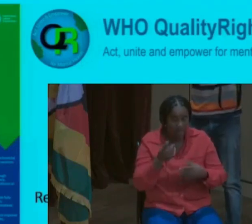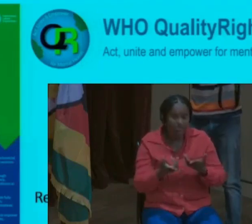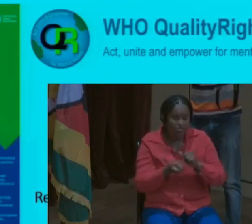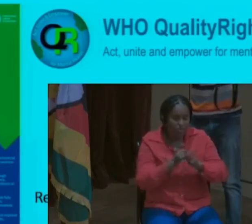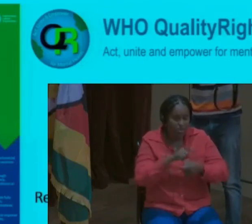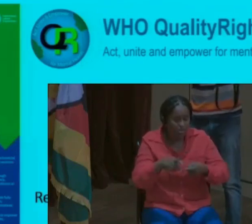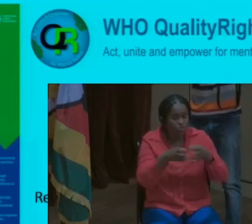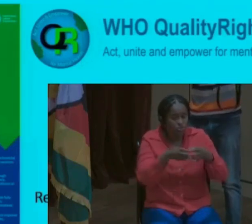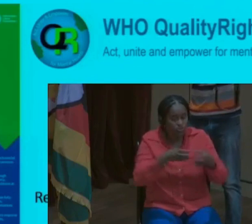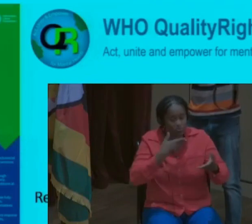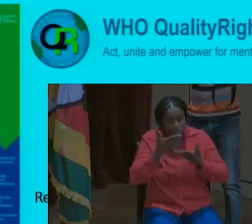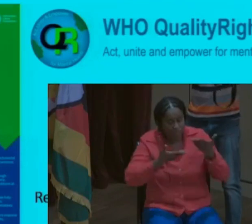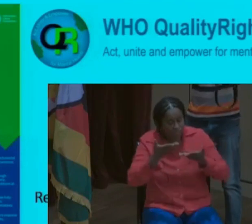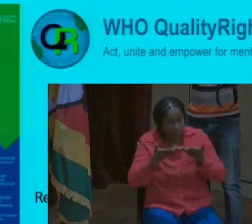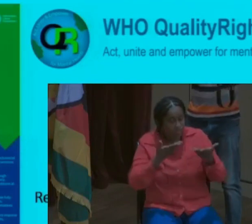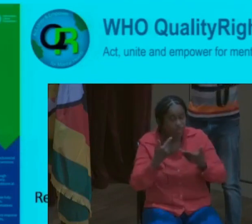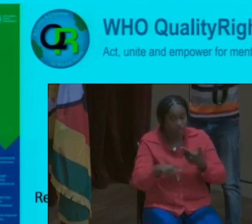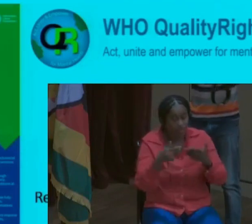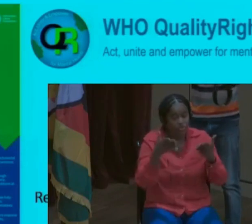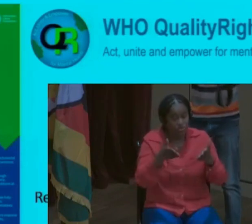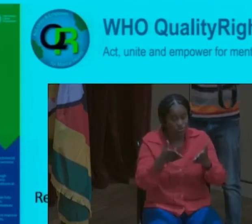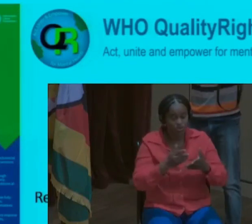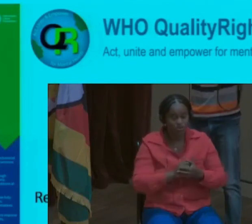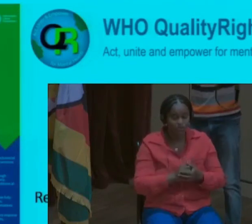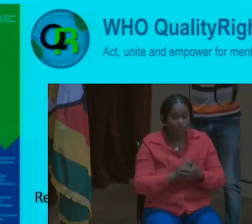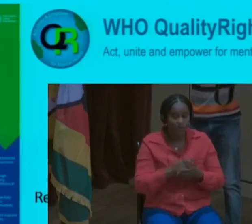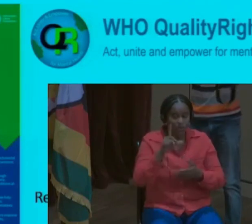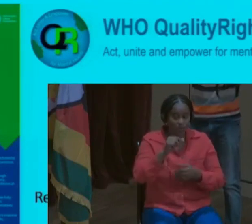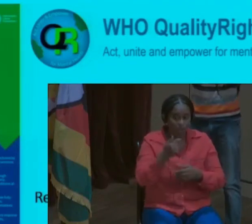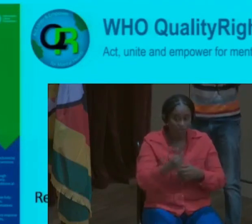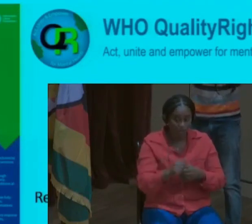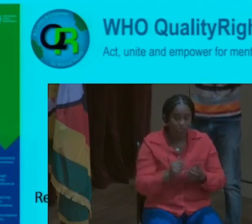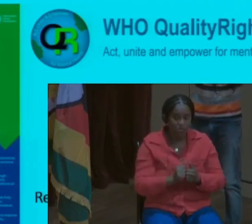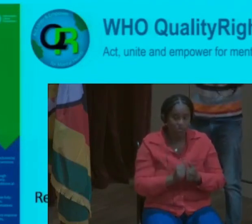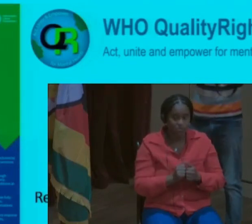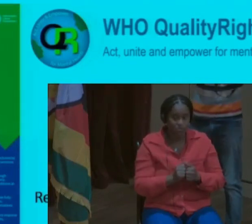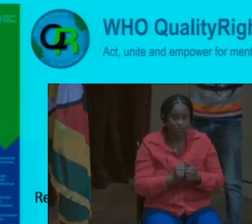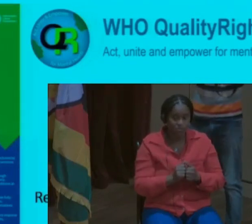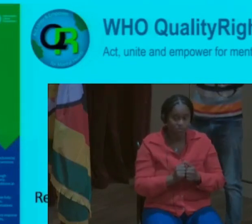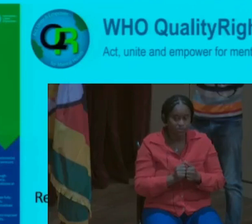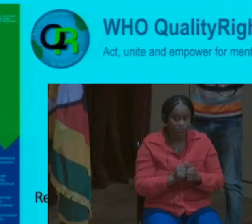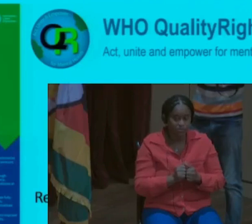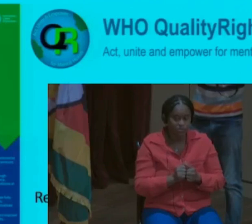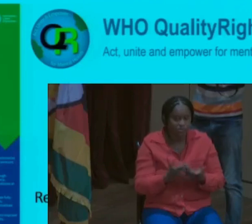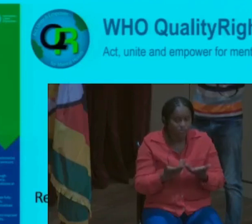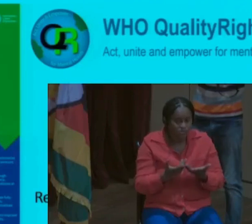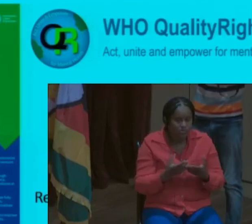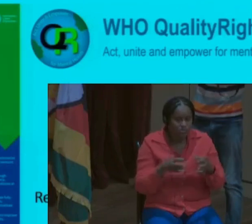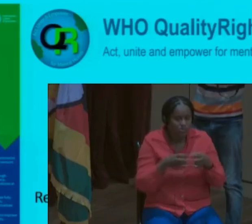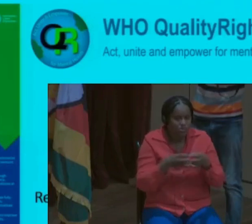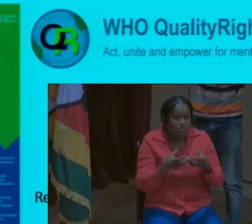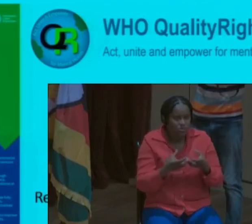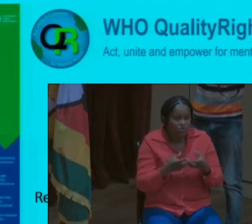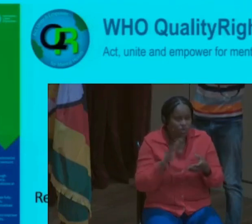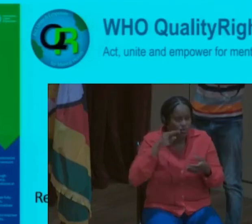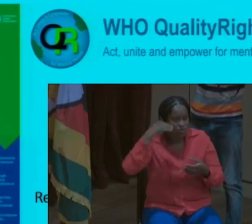the community. Early adolescent skills for emotions is a toolkit for adolescents who are living in adversity, who need